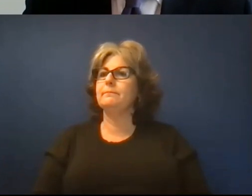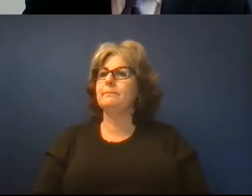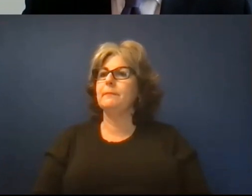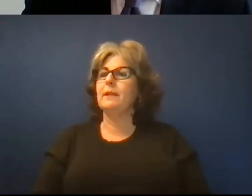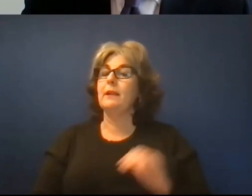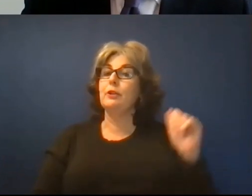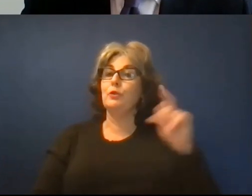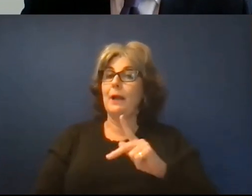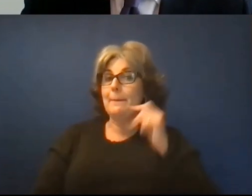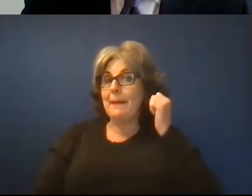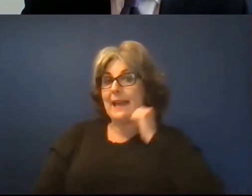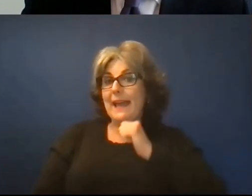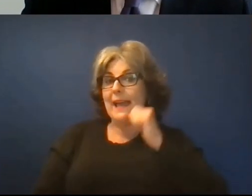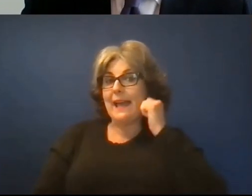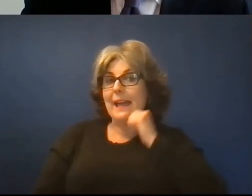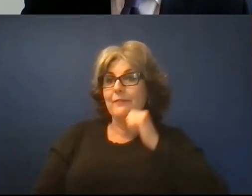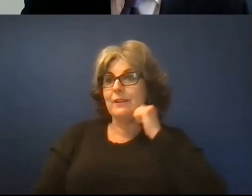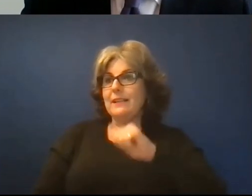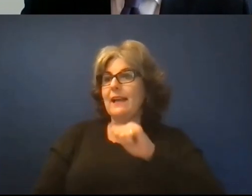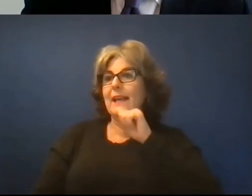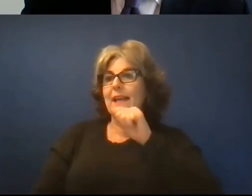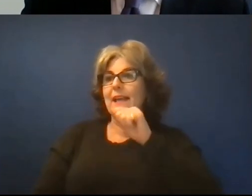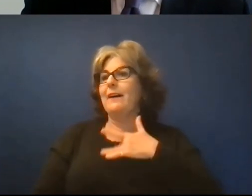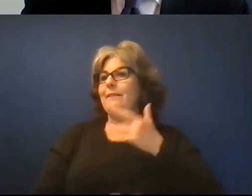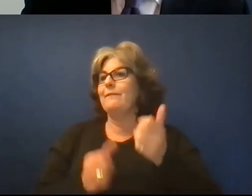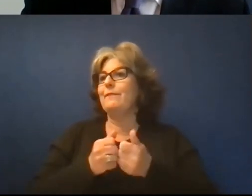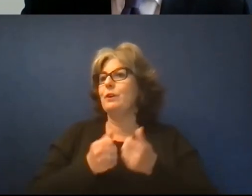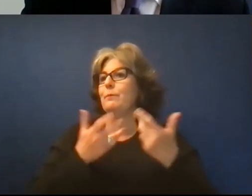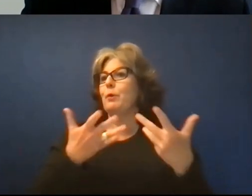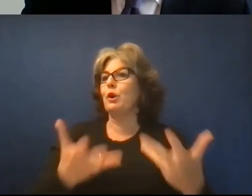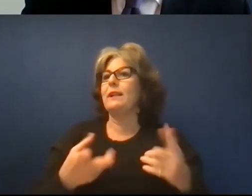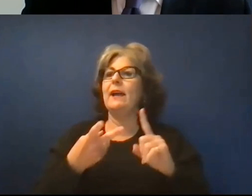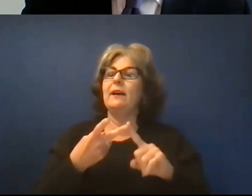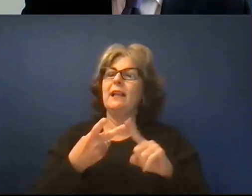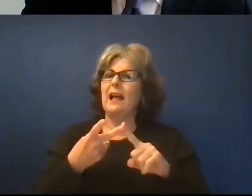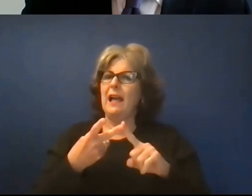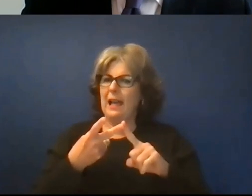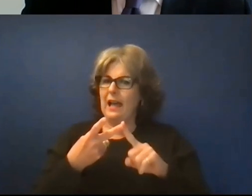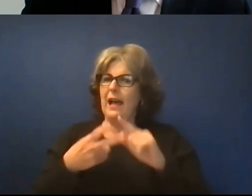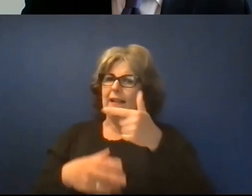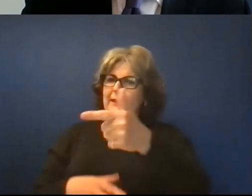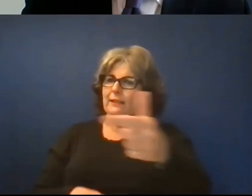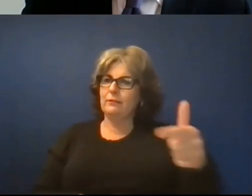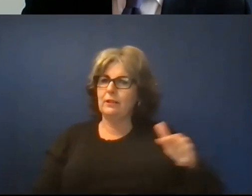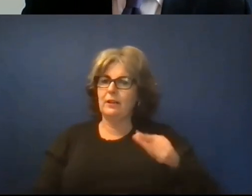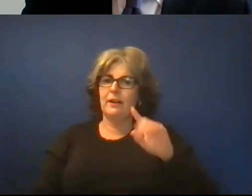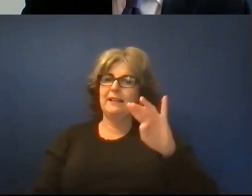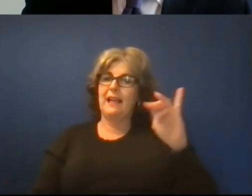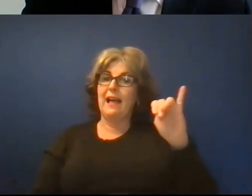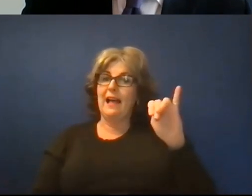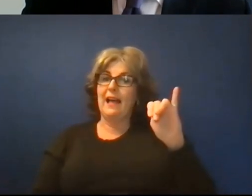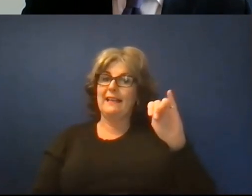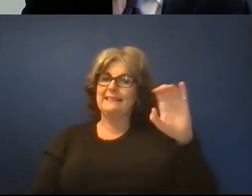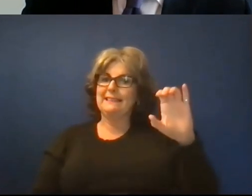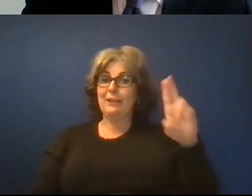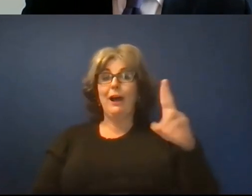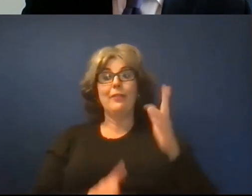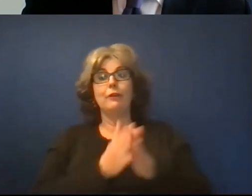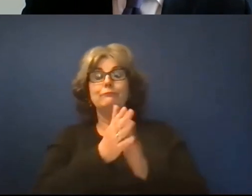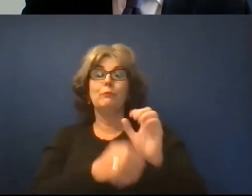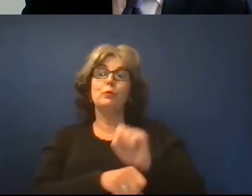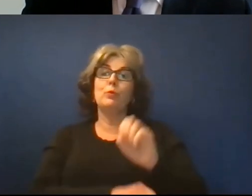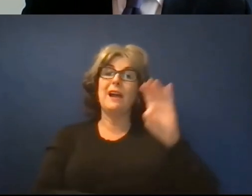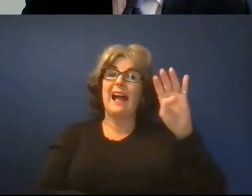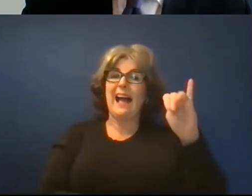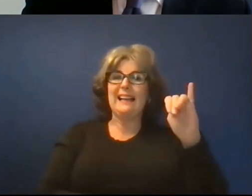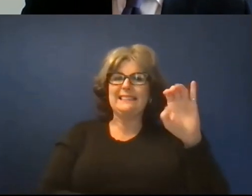every day and to not burn out. I did a rotation on ICU. I thought that's what I wanted to do, but you have a